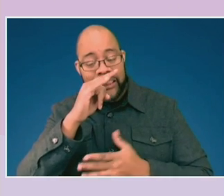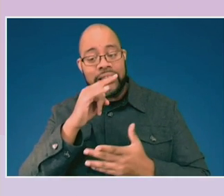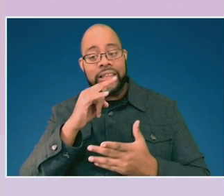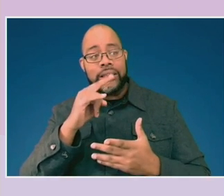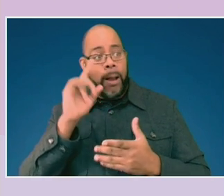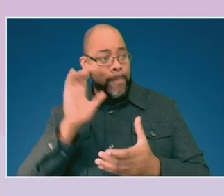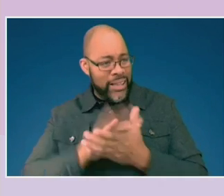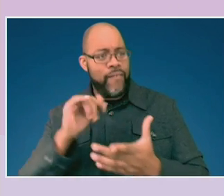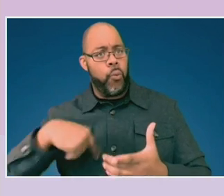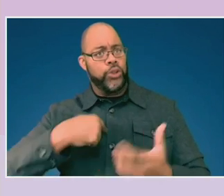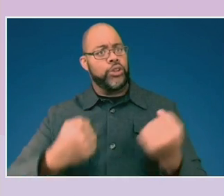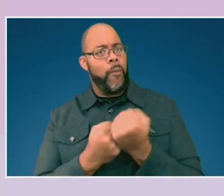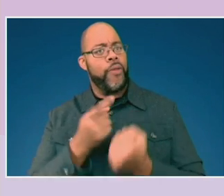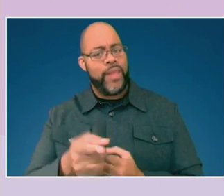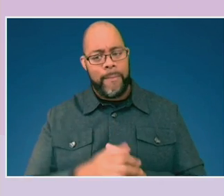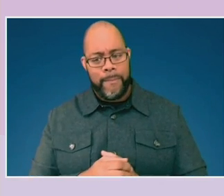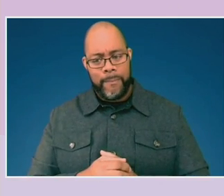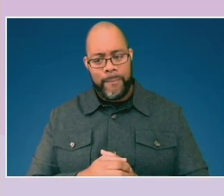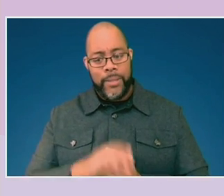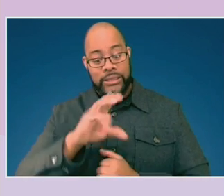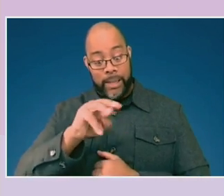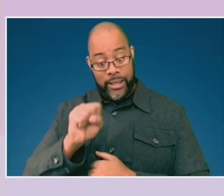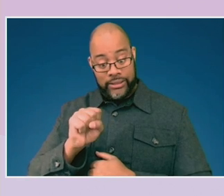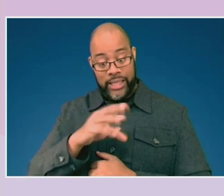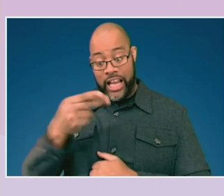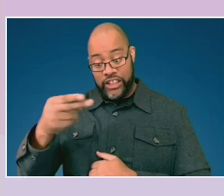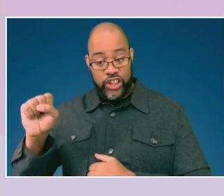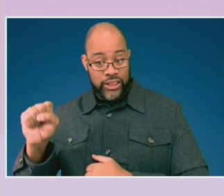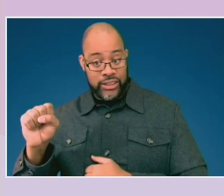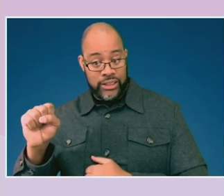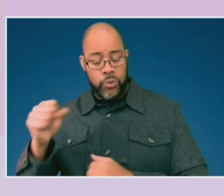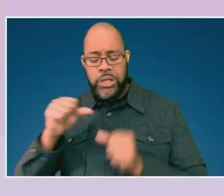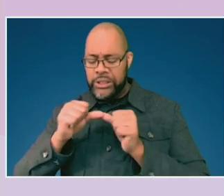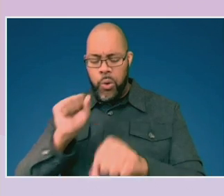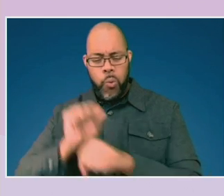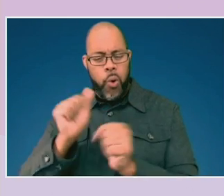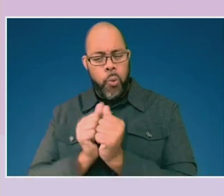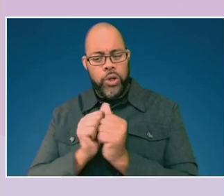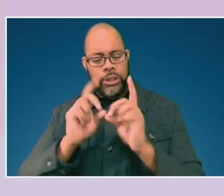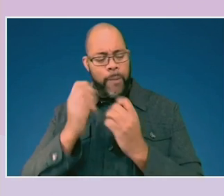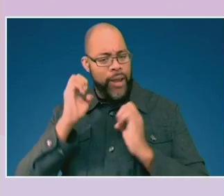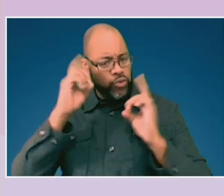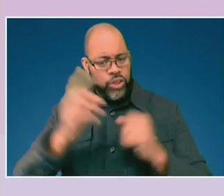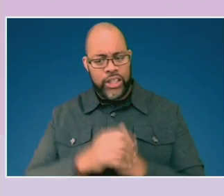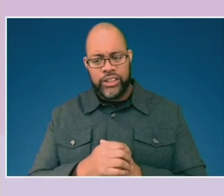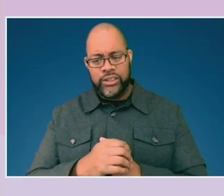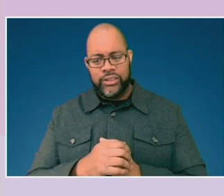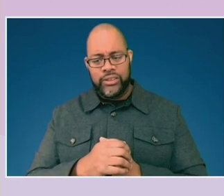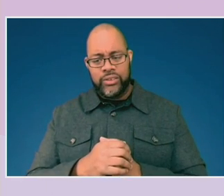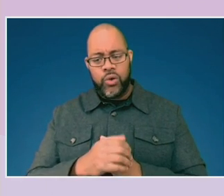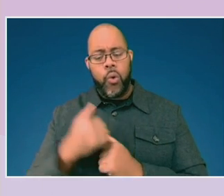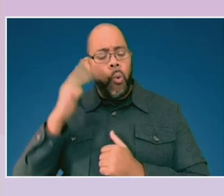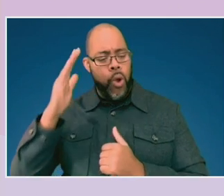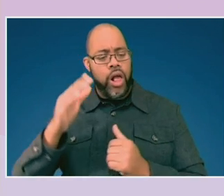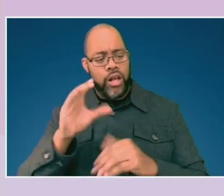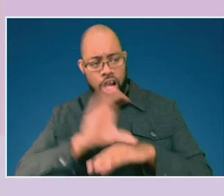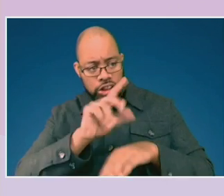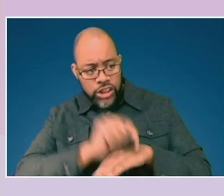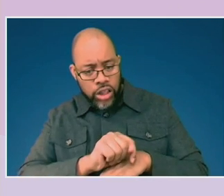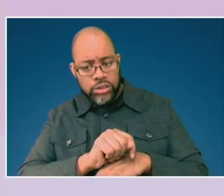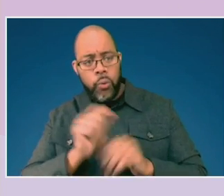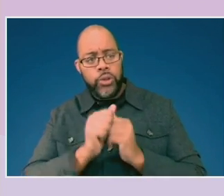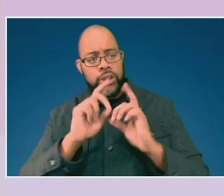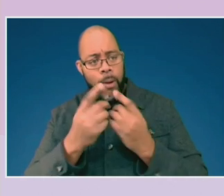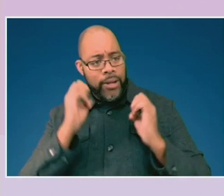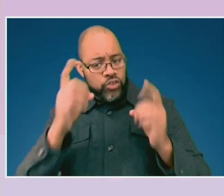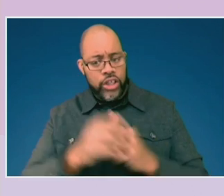them. CMS and HHS will continue to work with the Department of Education. We will consult with Department of Ed